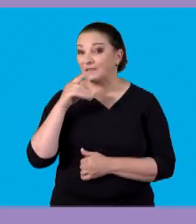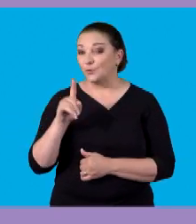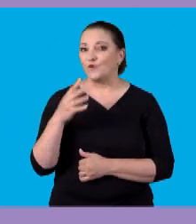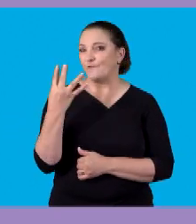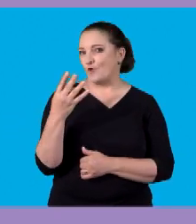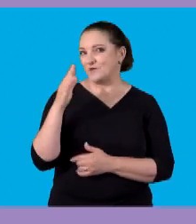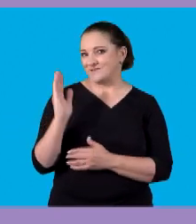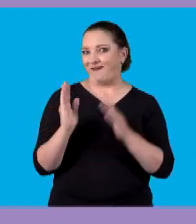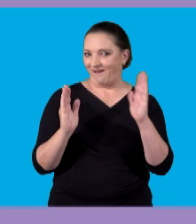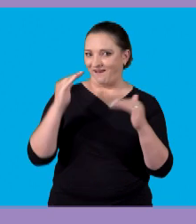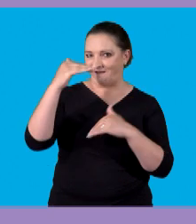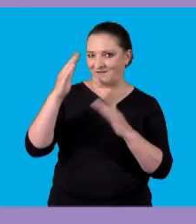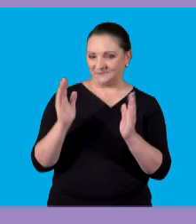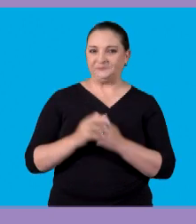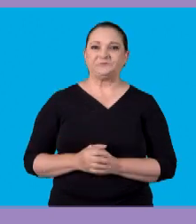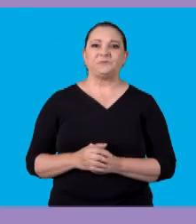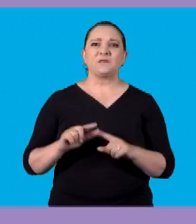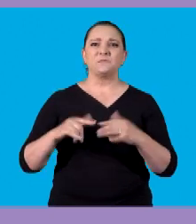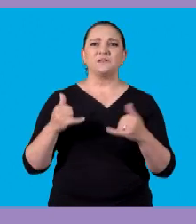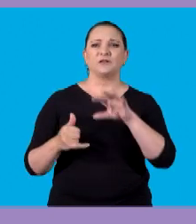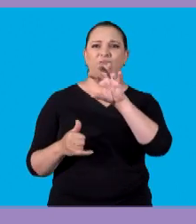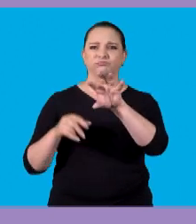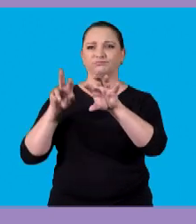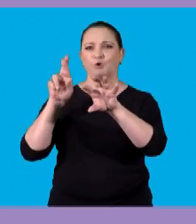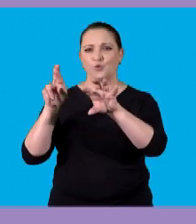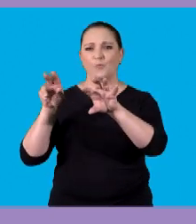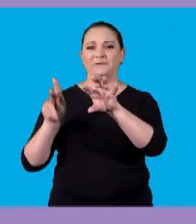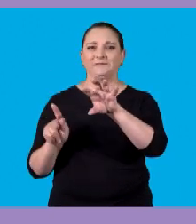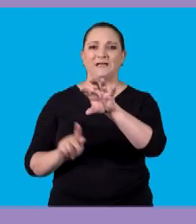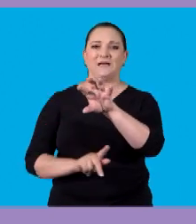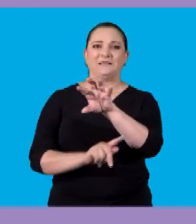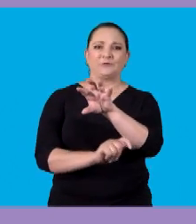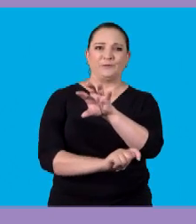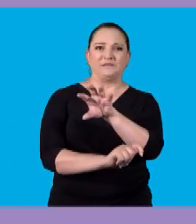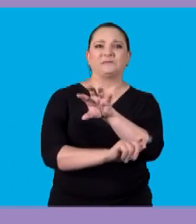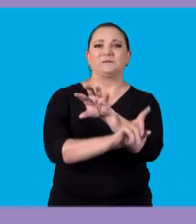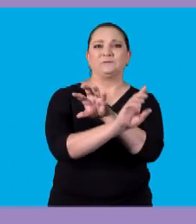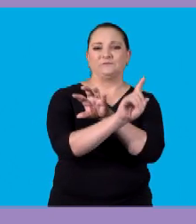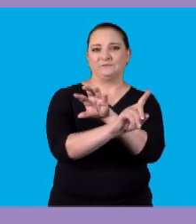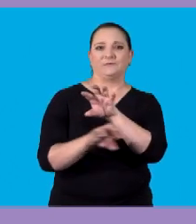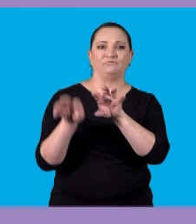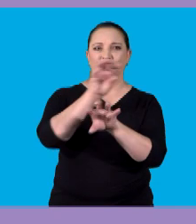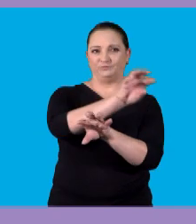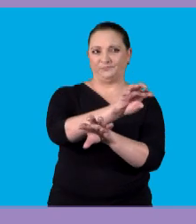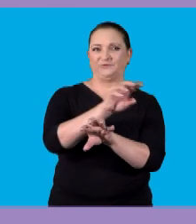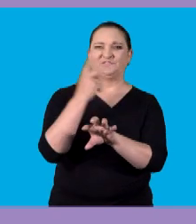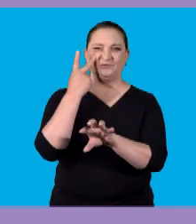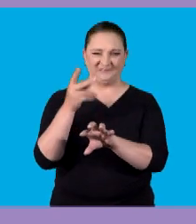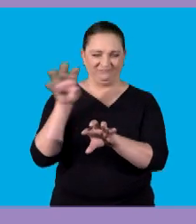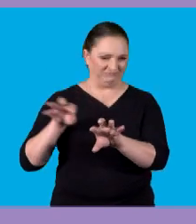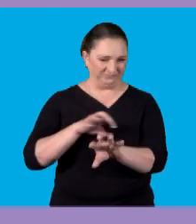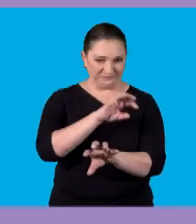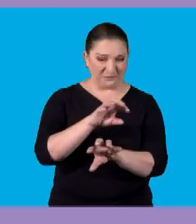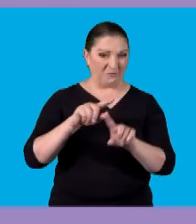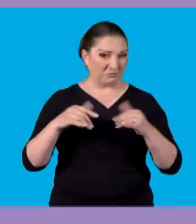parallelogram, the rhombus, the kite, and the trapezium. So for this